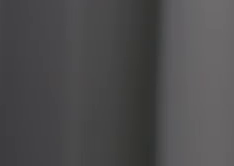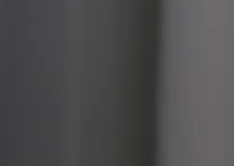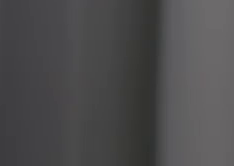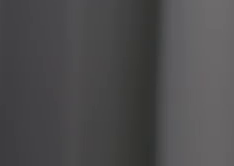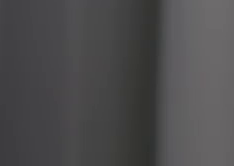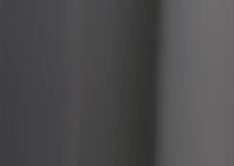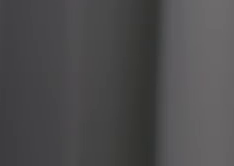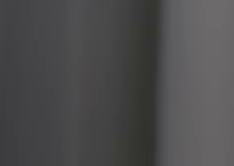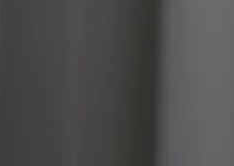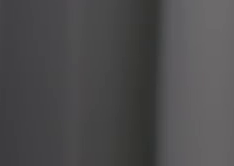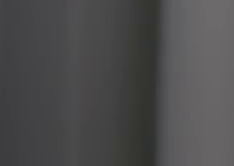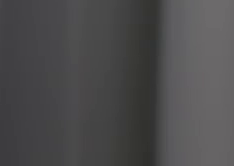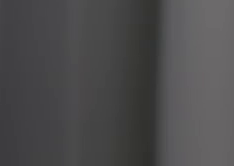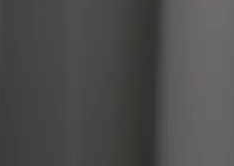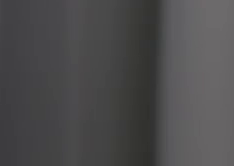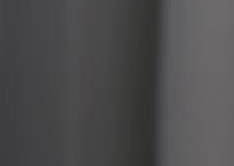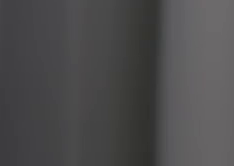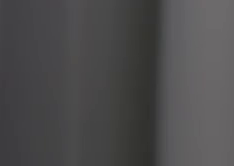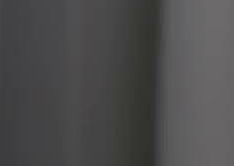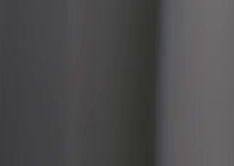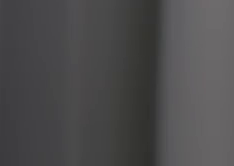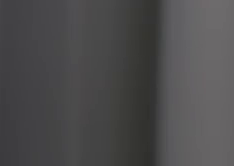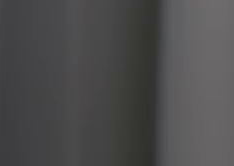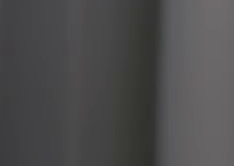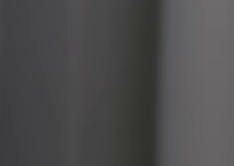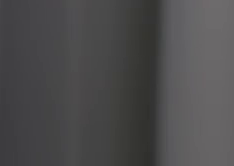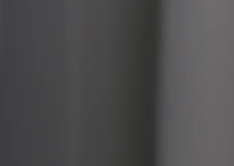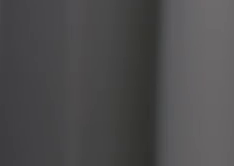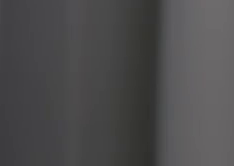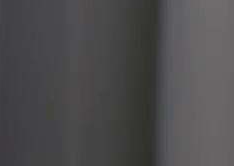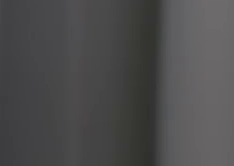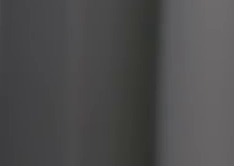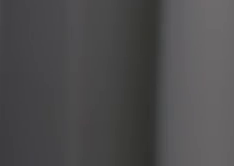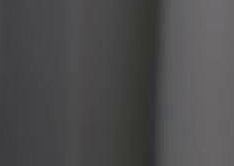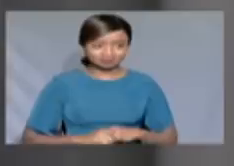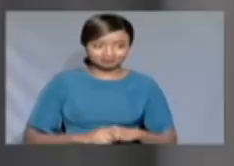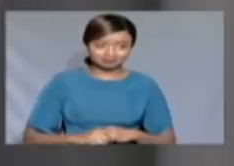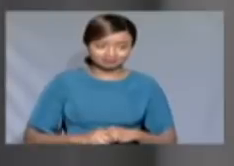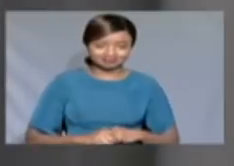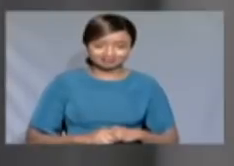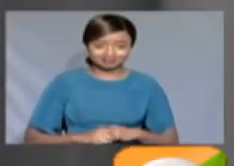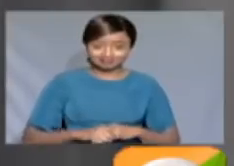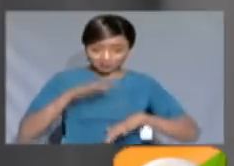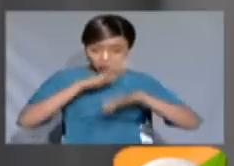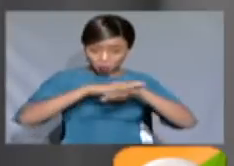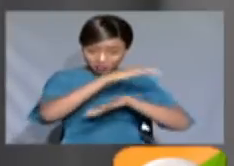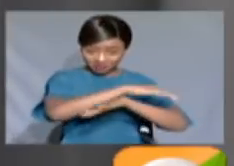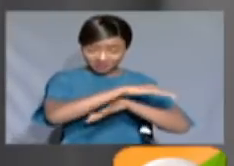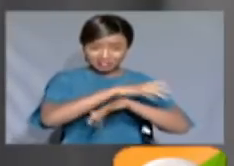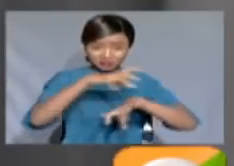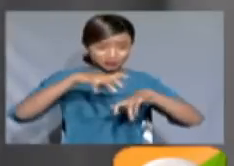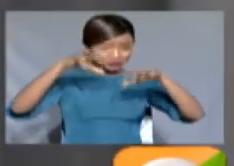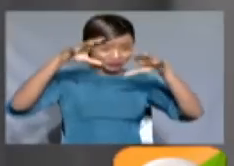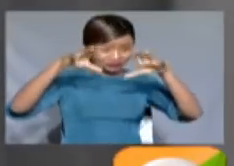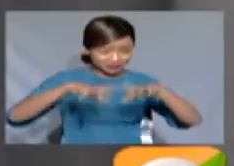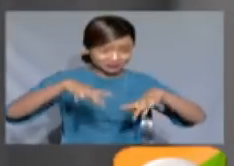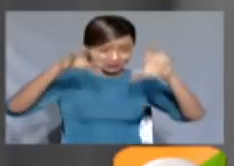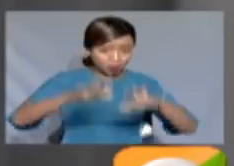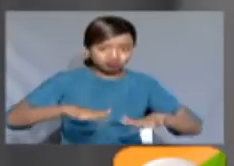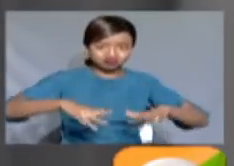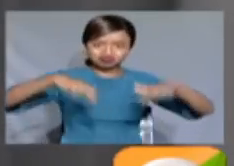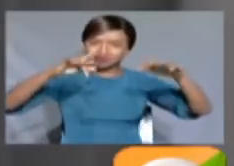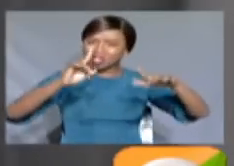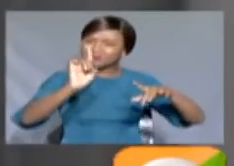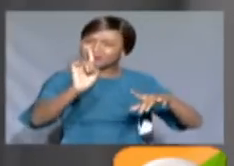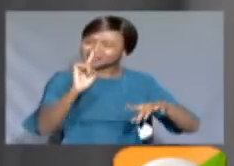Evening, the news gang is here. So are the floods. Wasn't there a drought just the other day? But don't worry, be happy. The